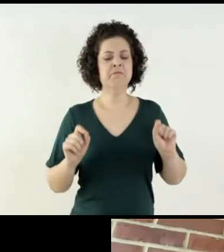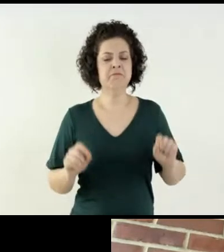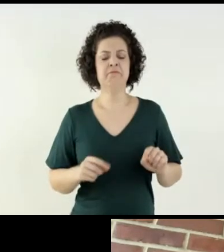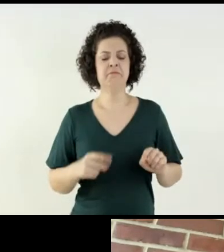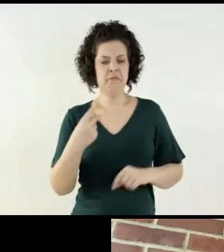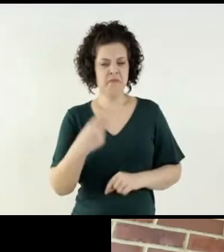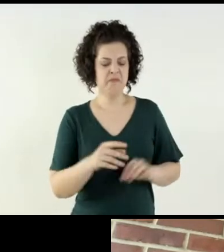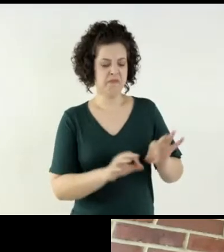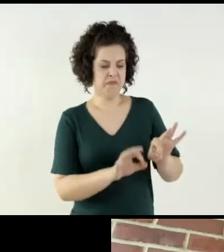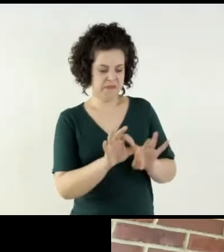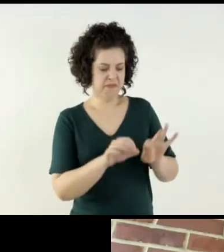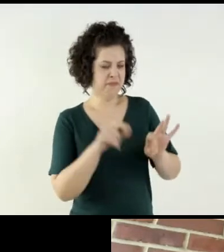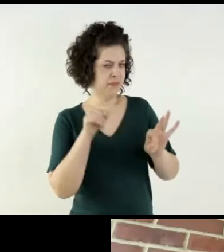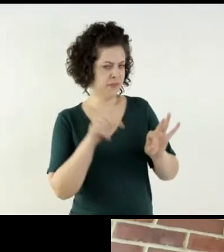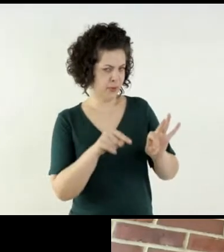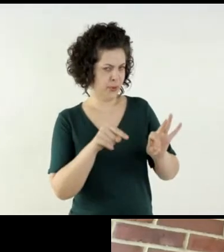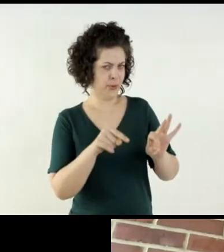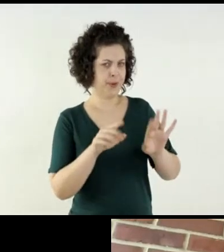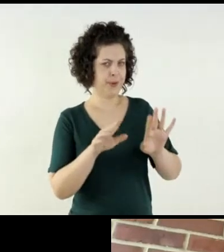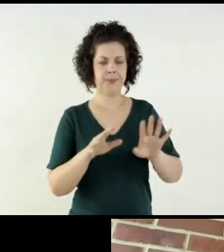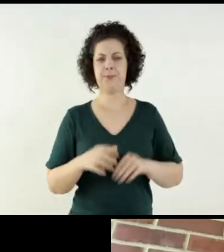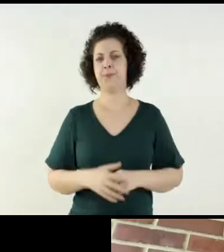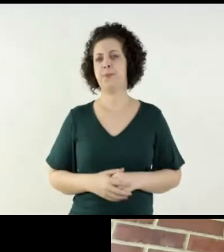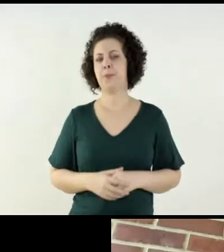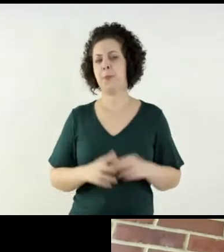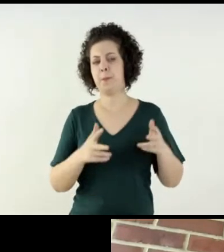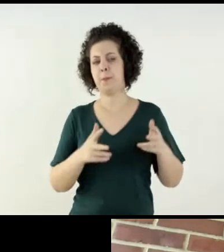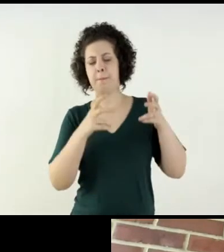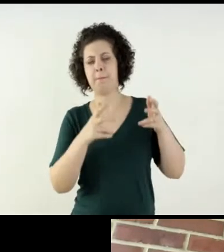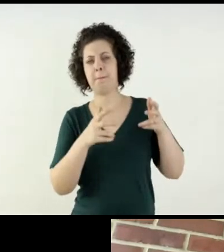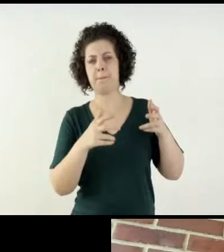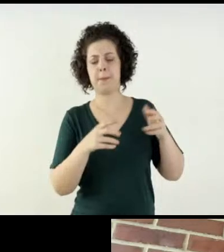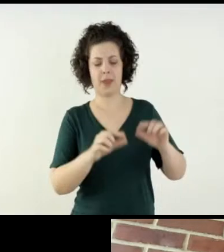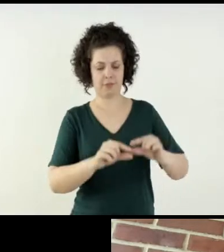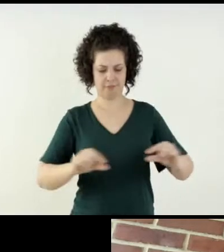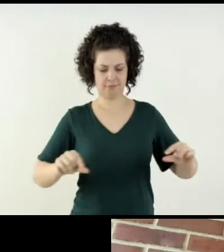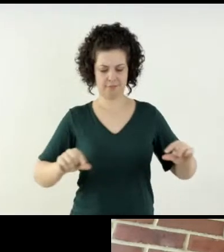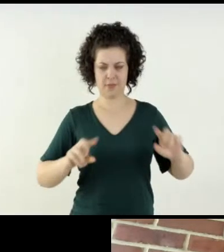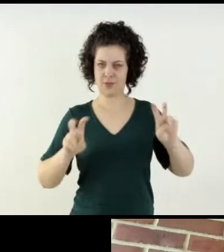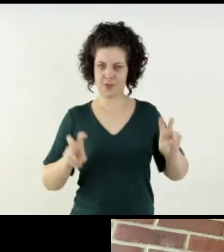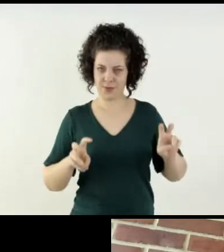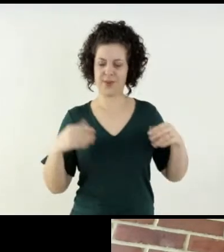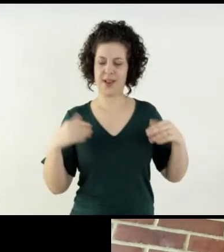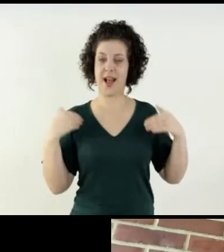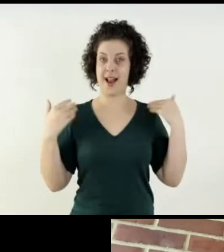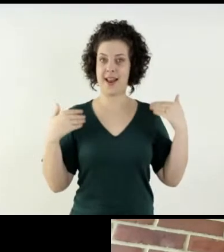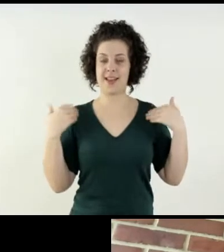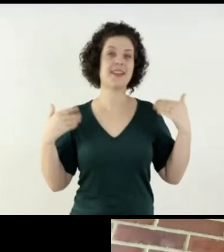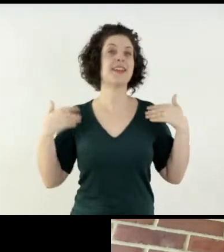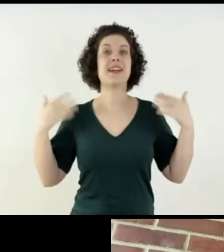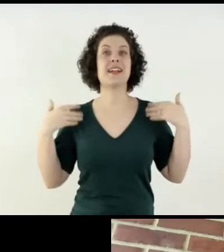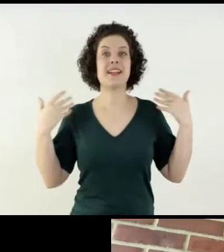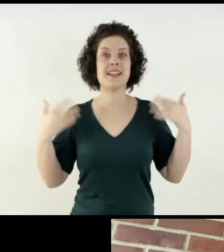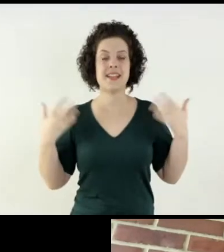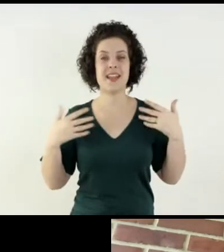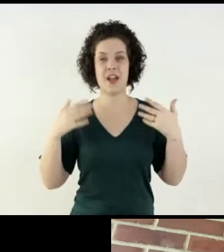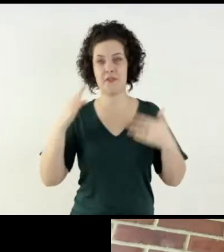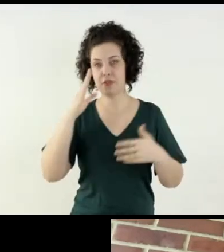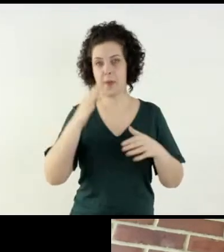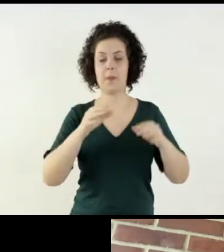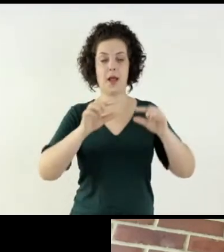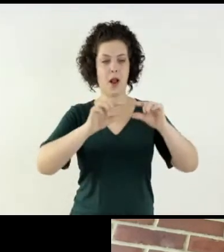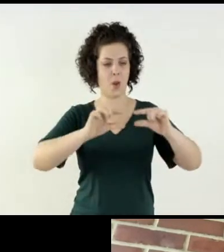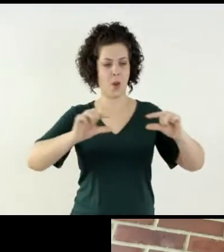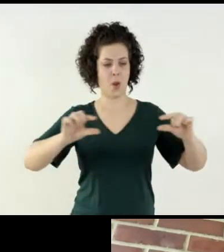And you mentioned once its long title, which is Seeking the Elimination of Oppression through the Social and